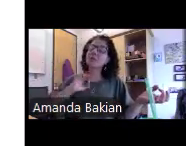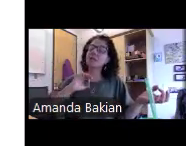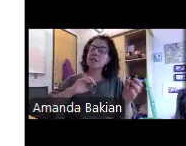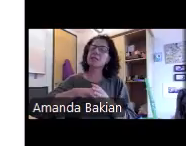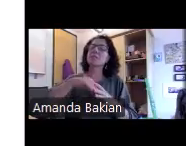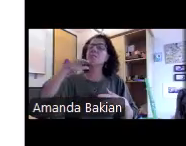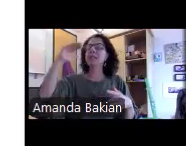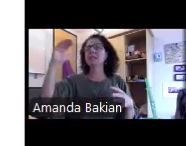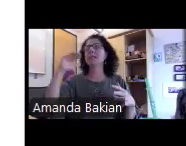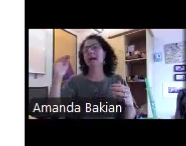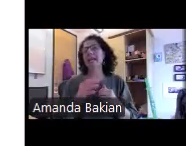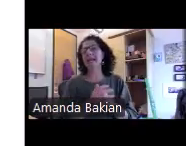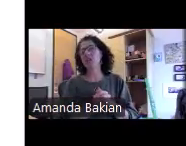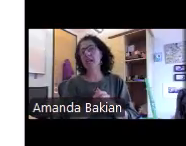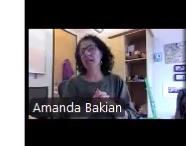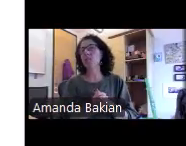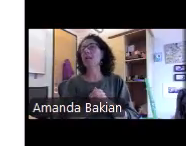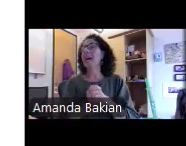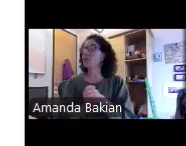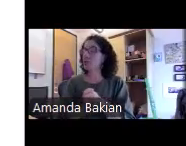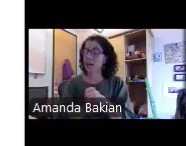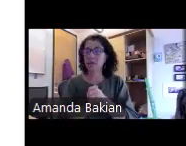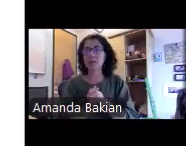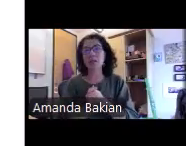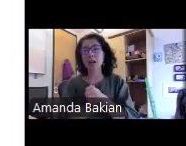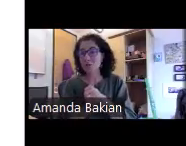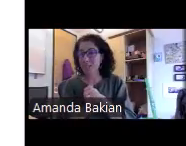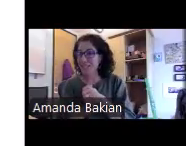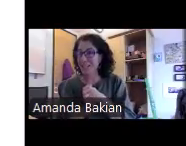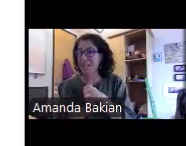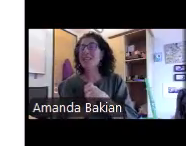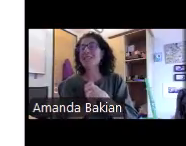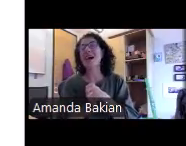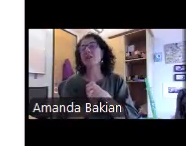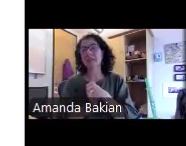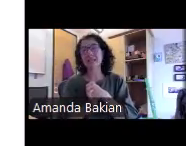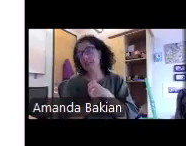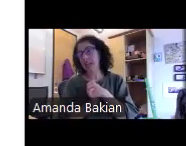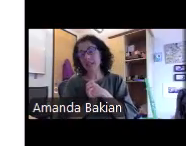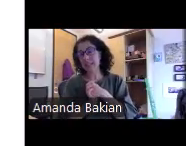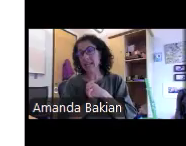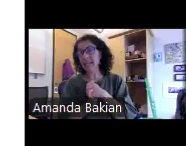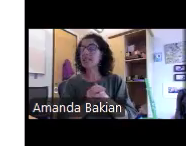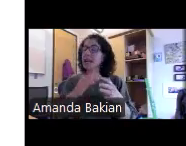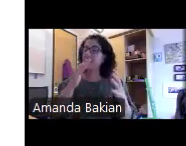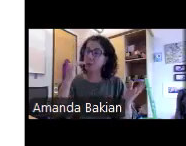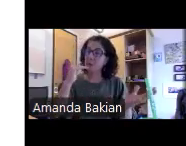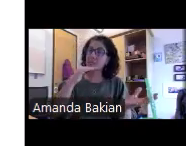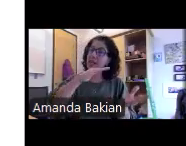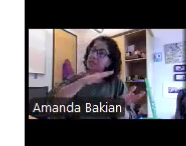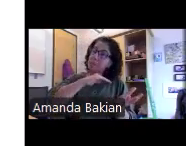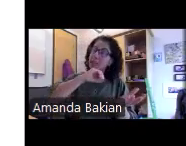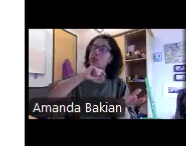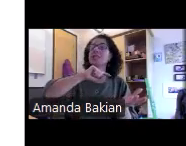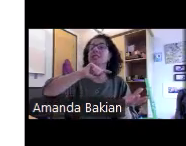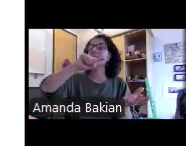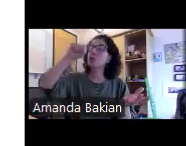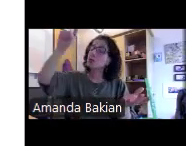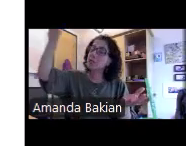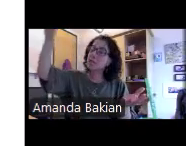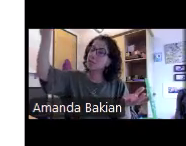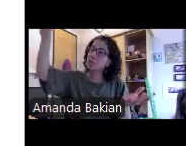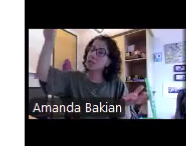the prevalence of autism peaked by age 8. We actually have a lot of reason now to think that's not the case, and the prevalence of autism